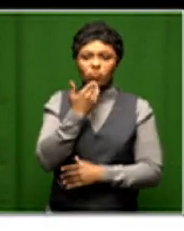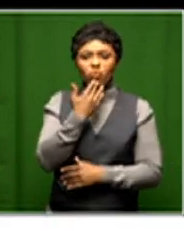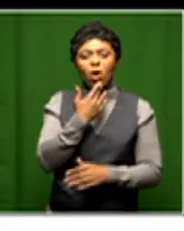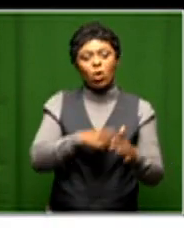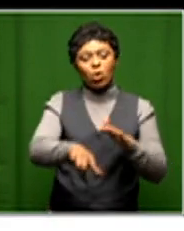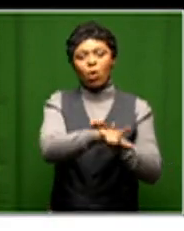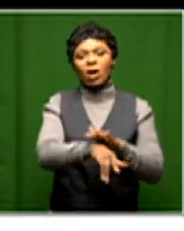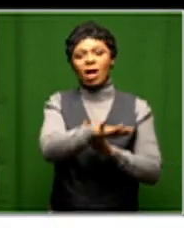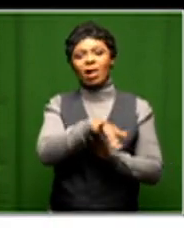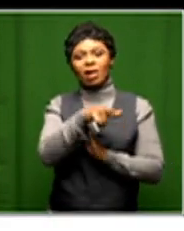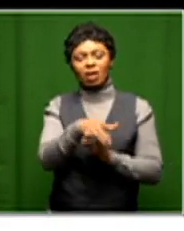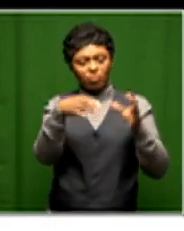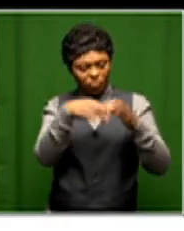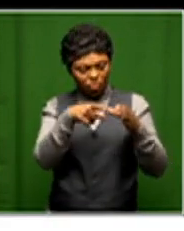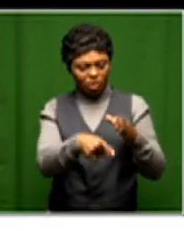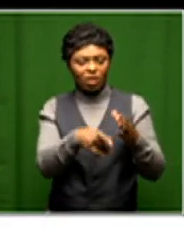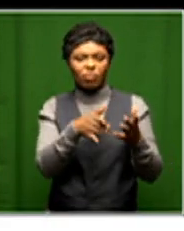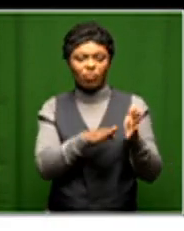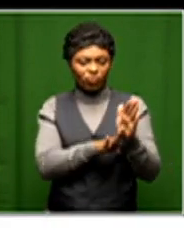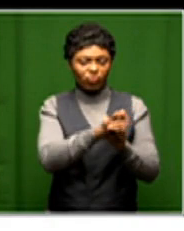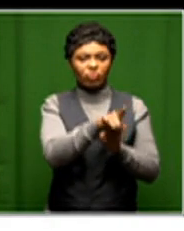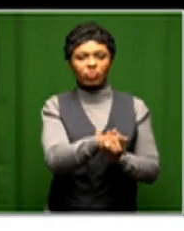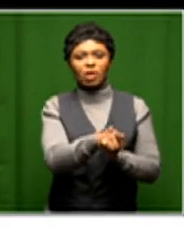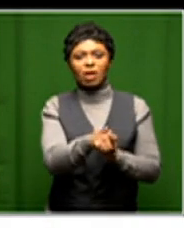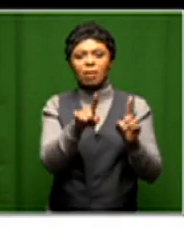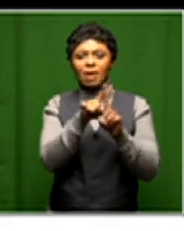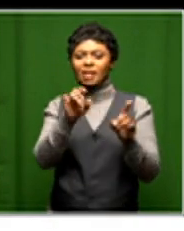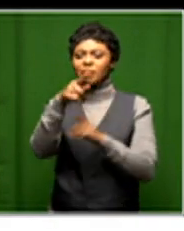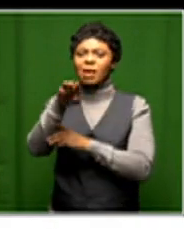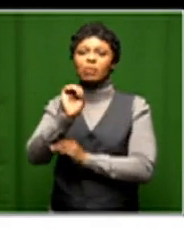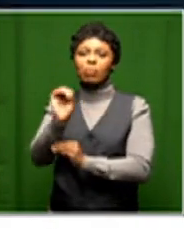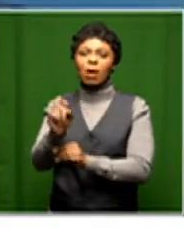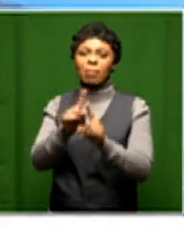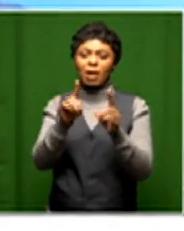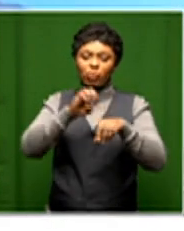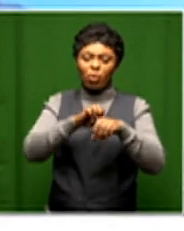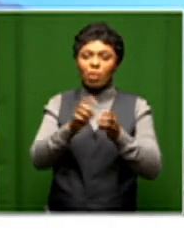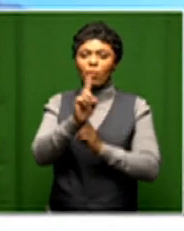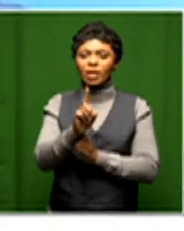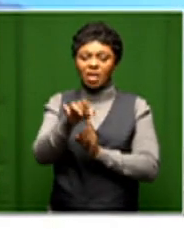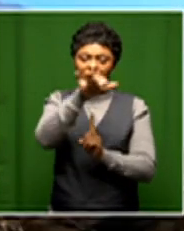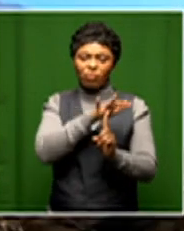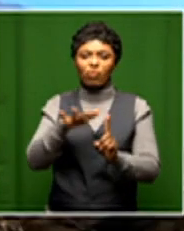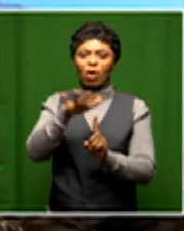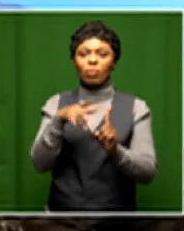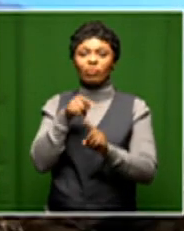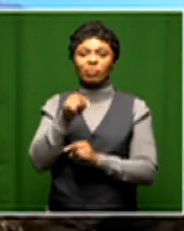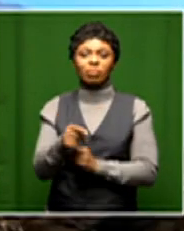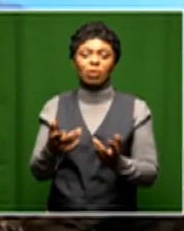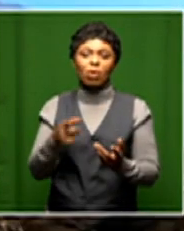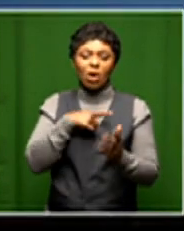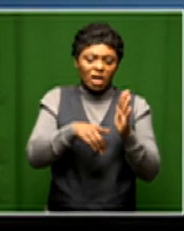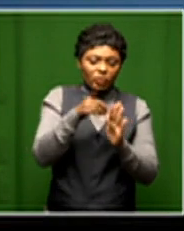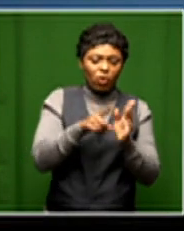the space is up there for scientists, but problems are with the people there at a grassroots level. But the aim of the developing